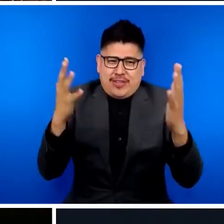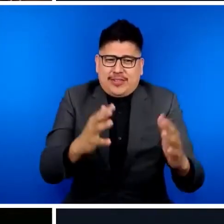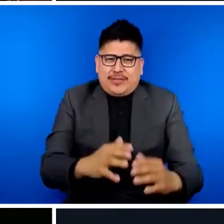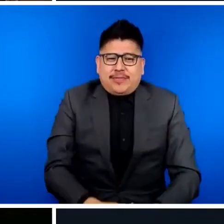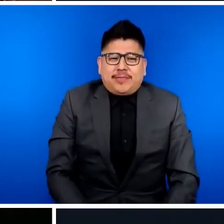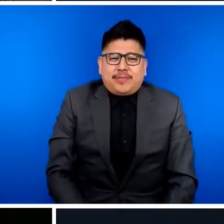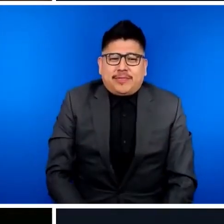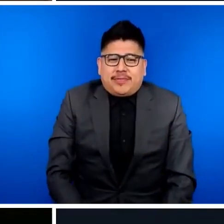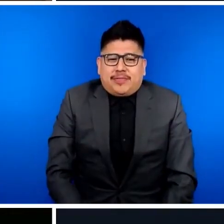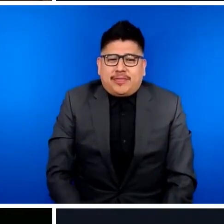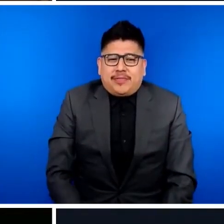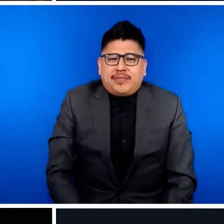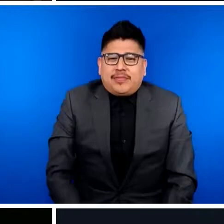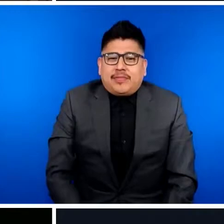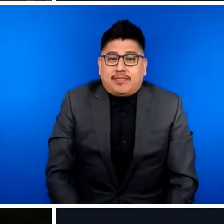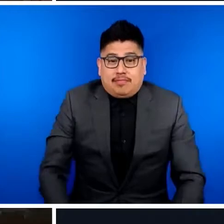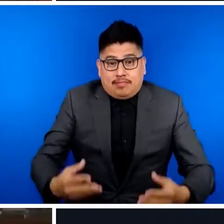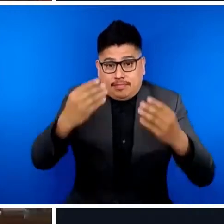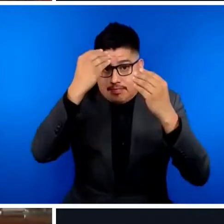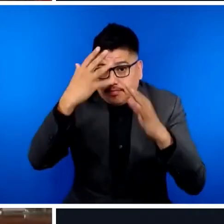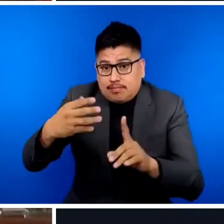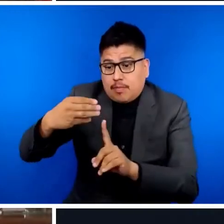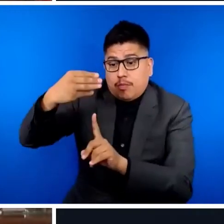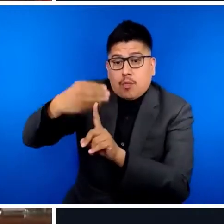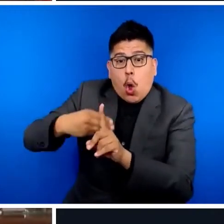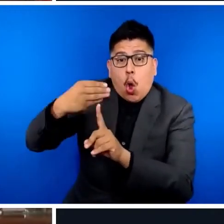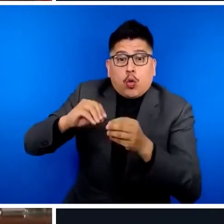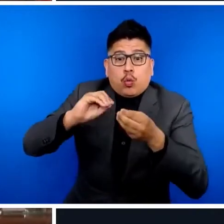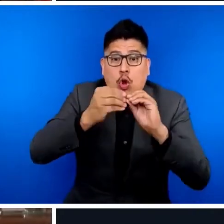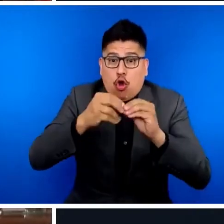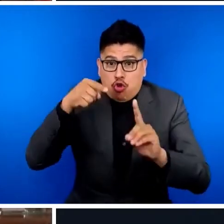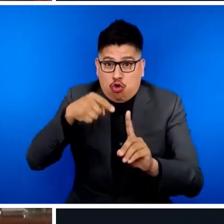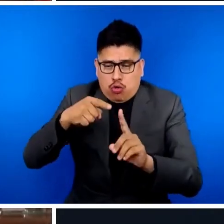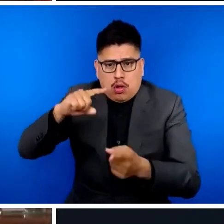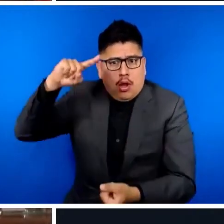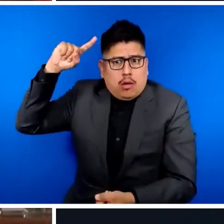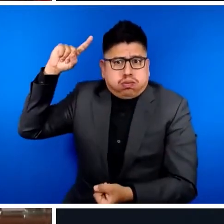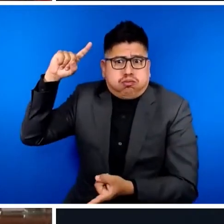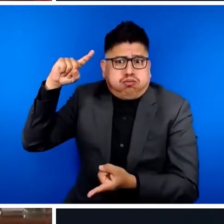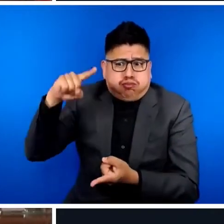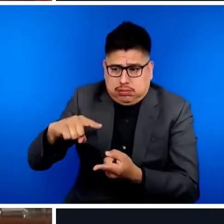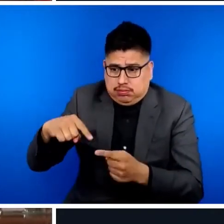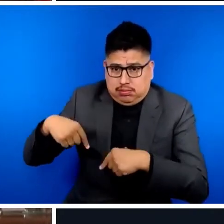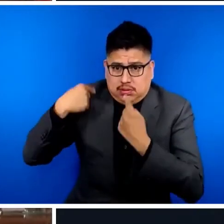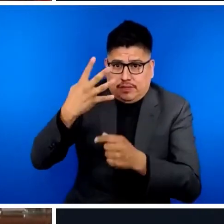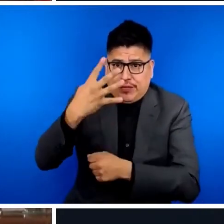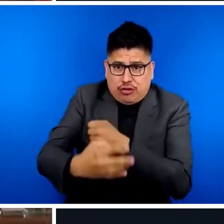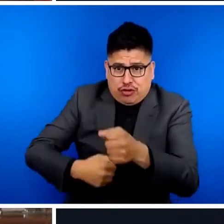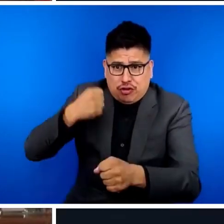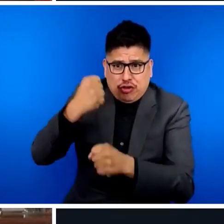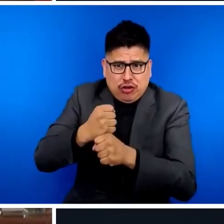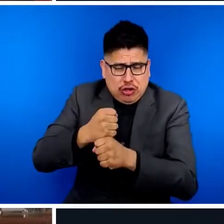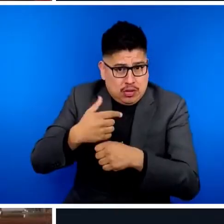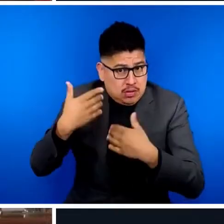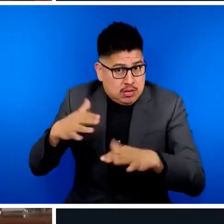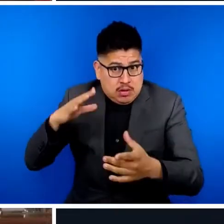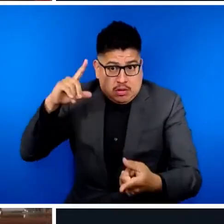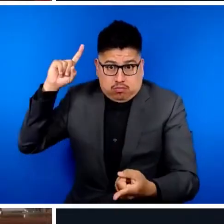Mortgage rates are the lowest in 4 years and falling fast, and the annual cost of a typical new mortgage is down